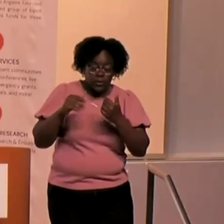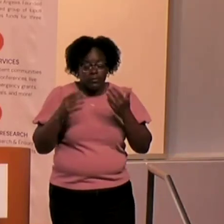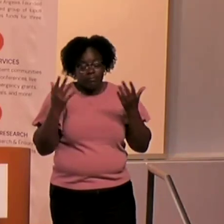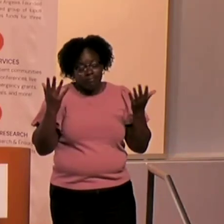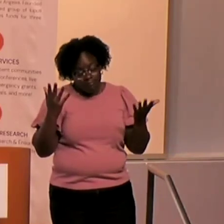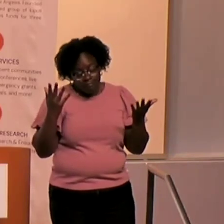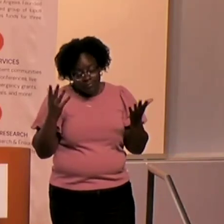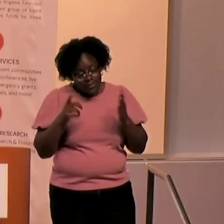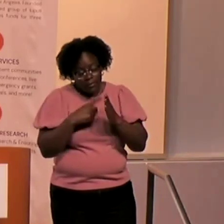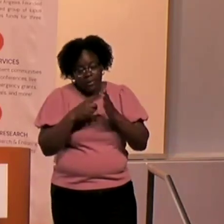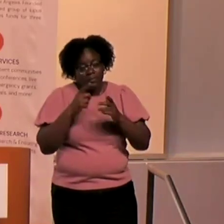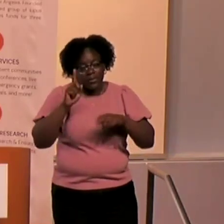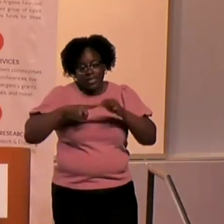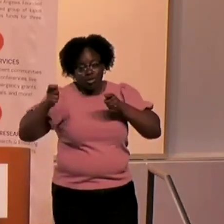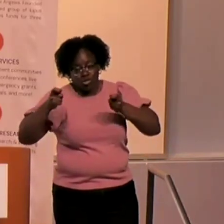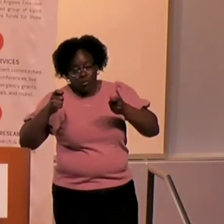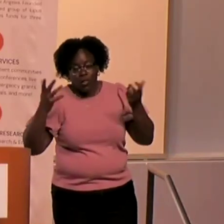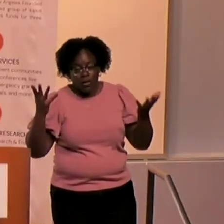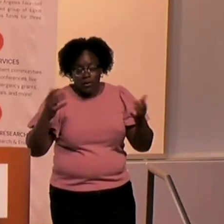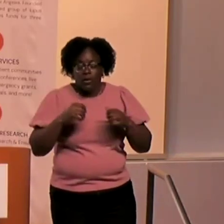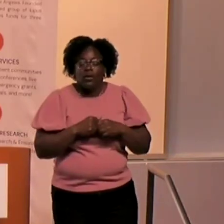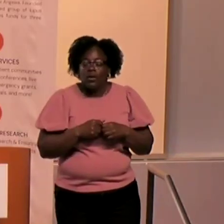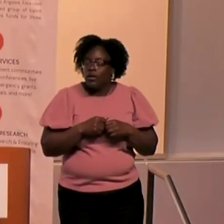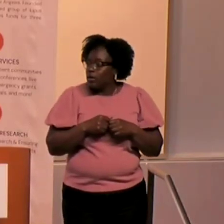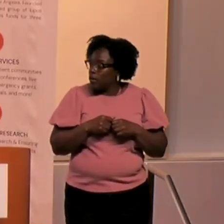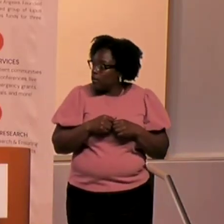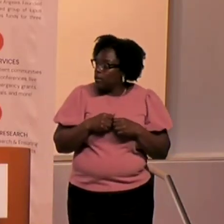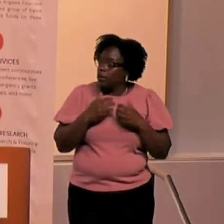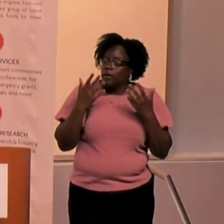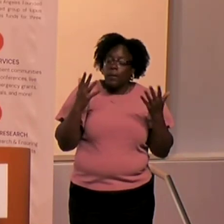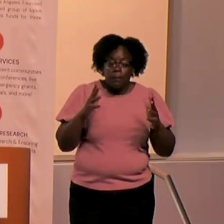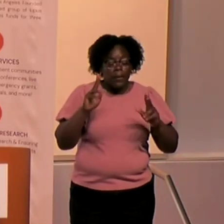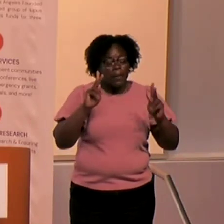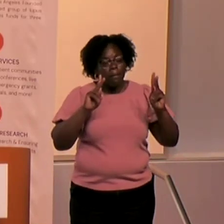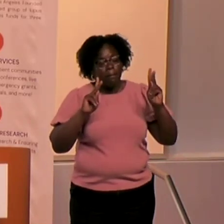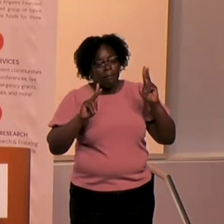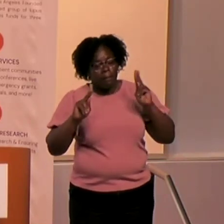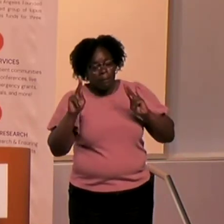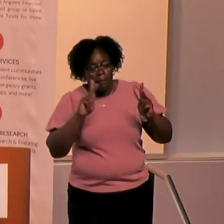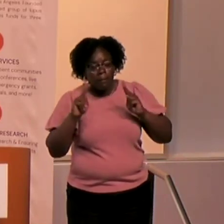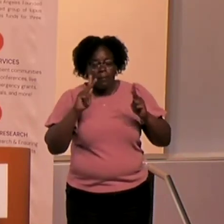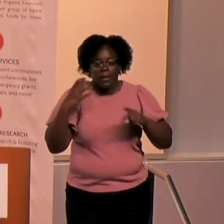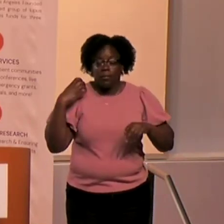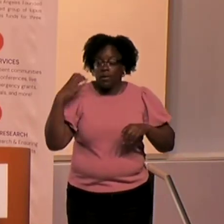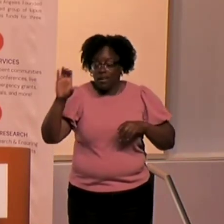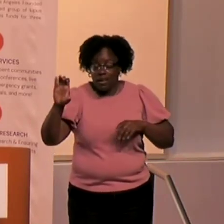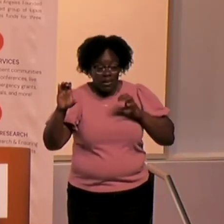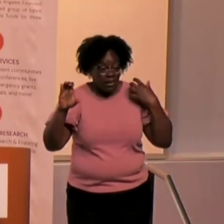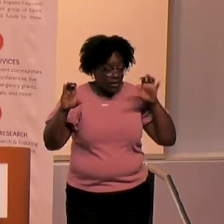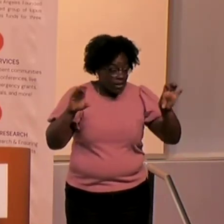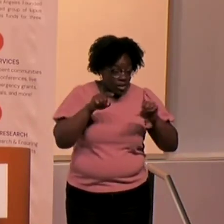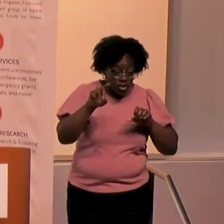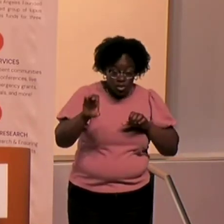sometimes that's impossible. But having people that you can delegate things to. I have